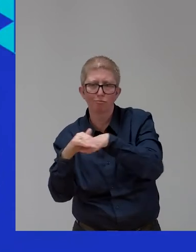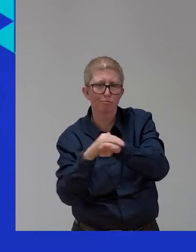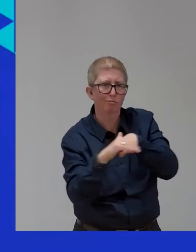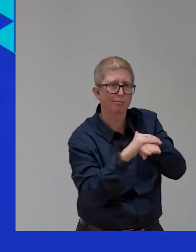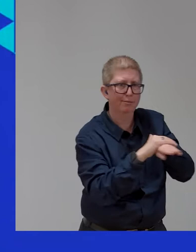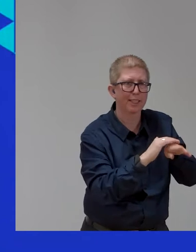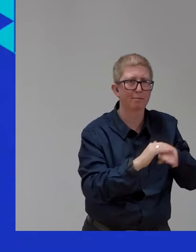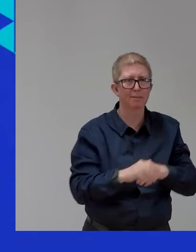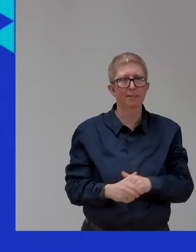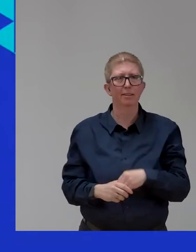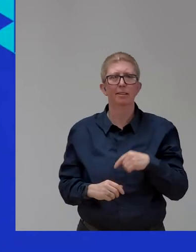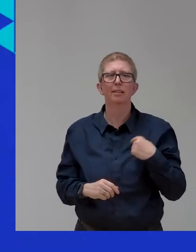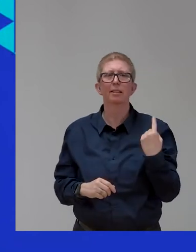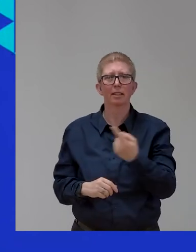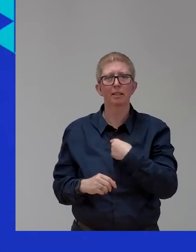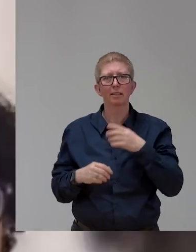just now. Thanks so much.